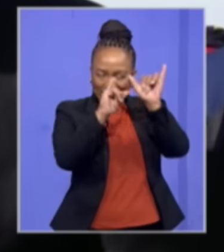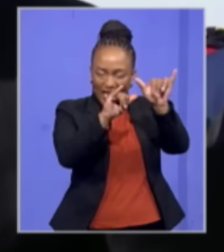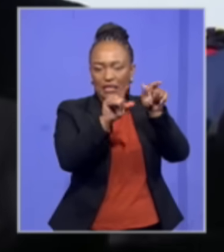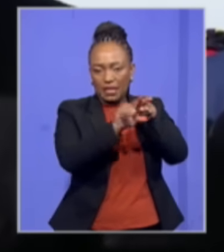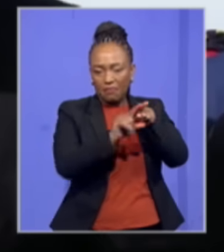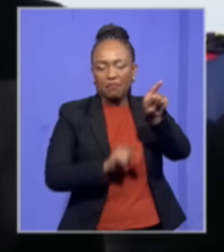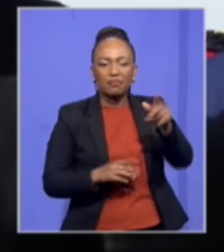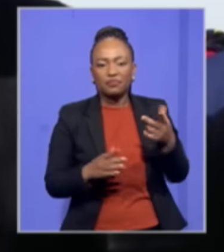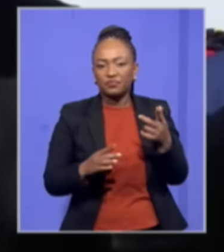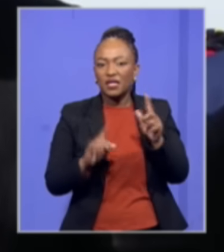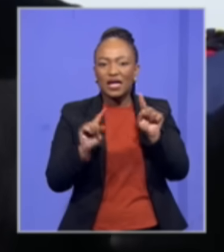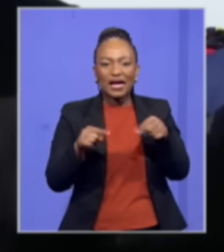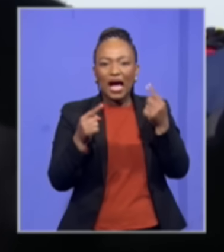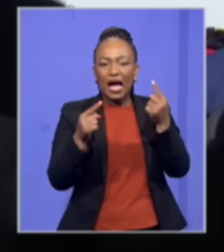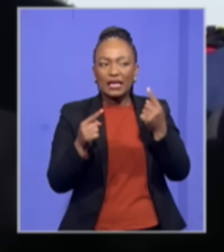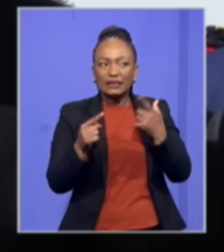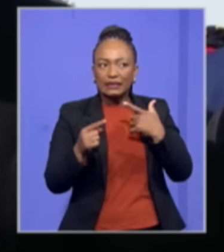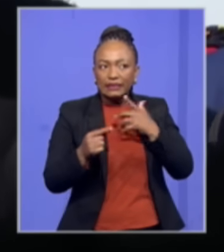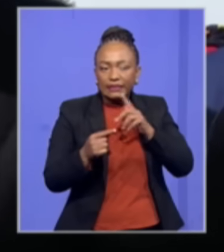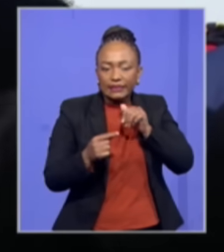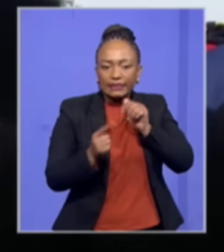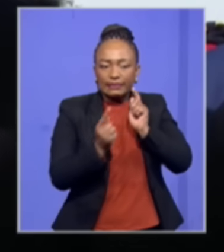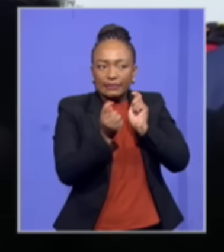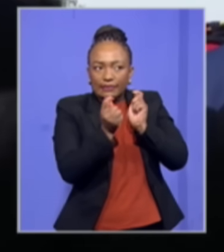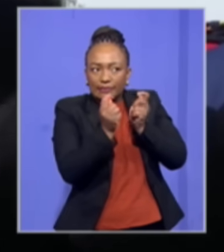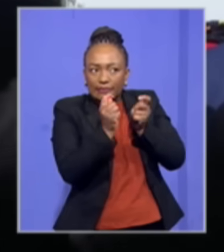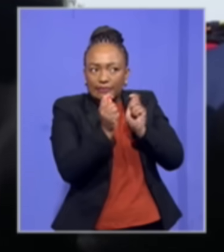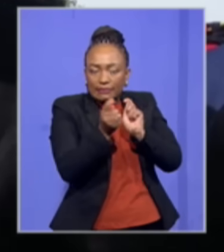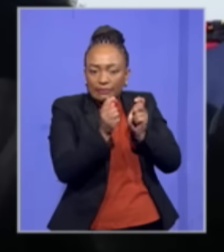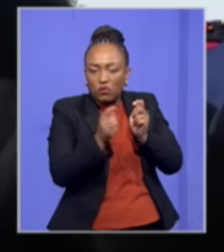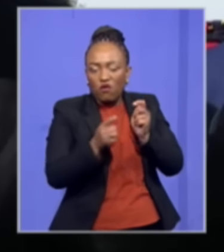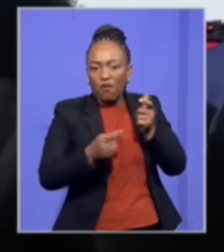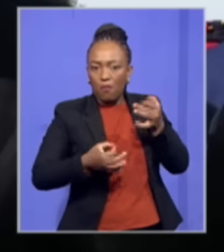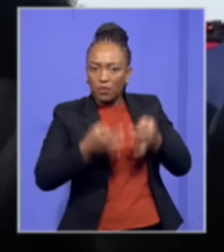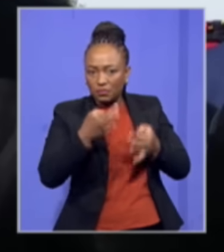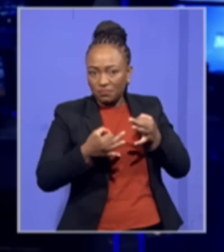because he can't compromise our sovereignty for political expediency.